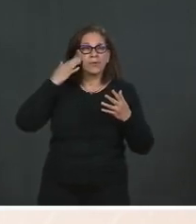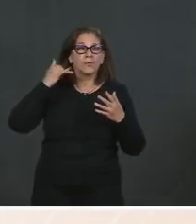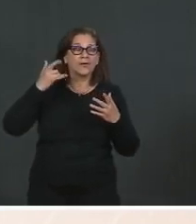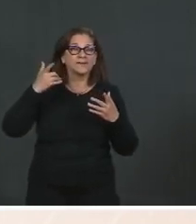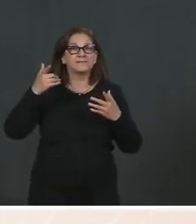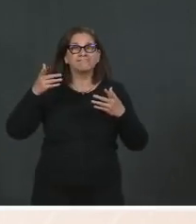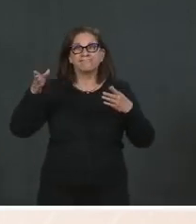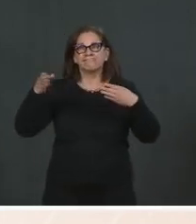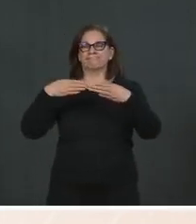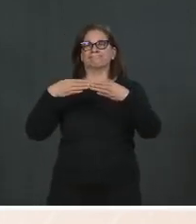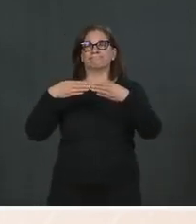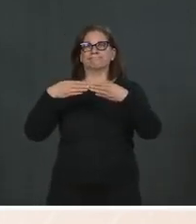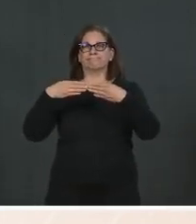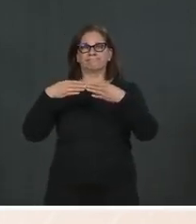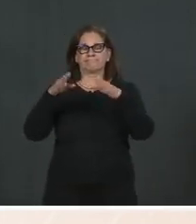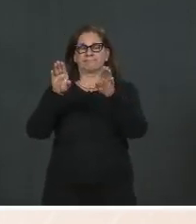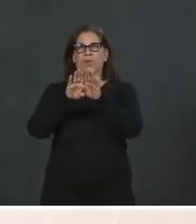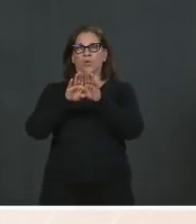here. Okay.